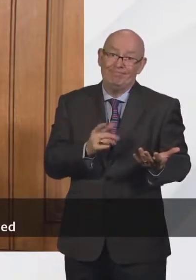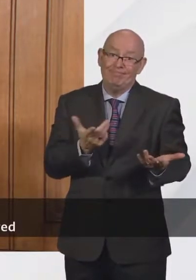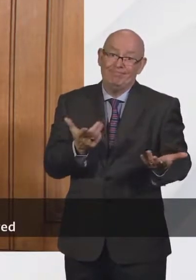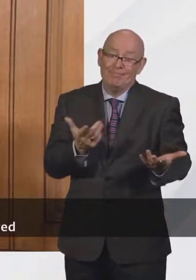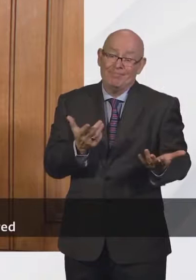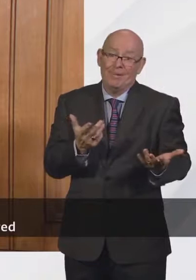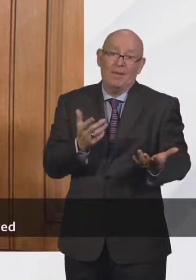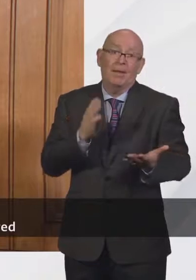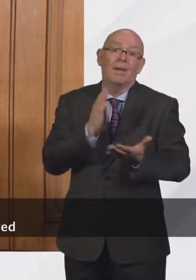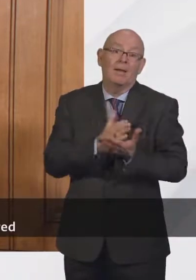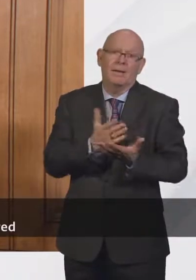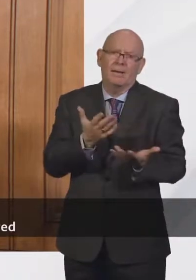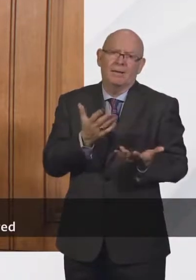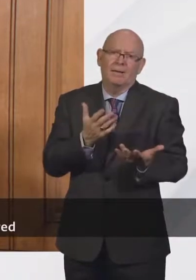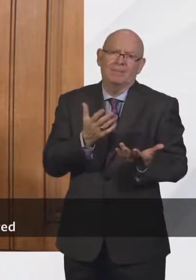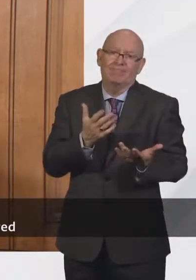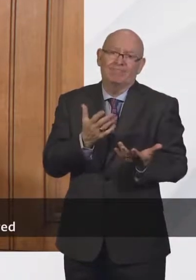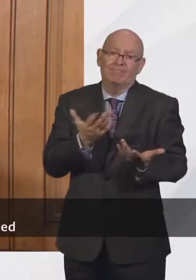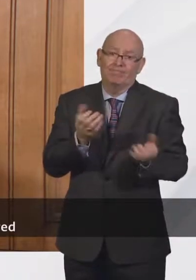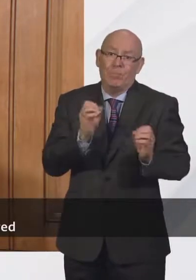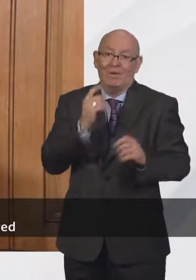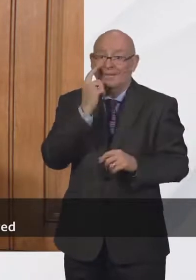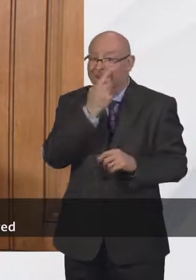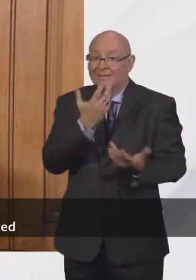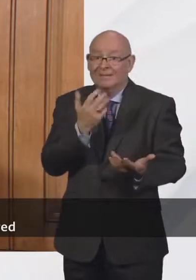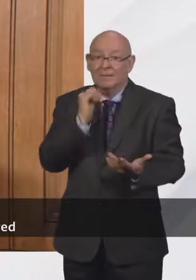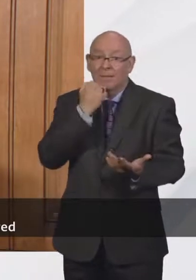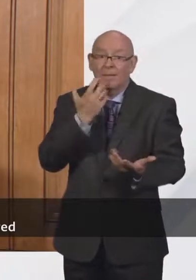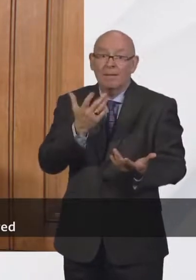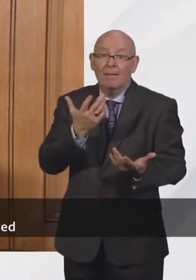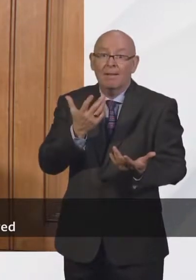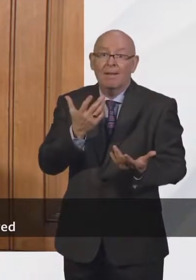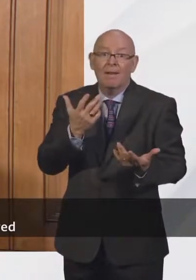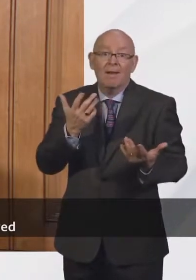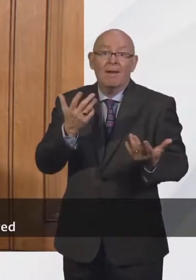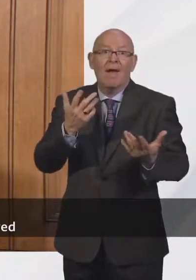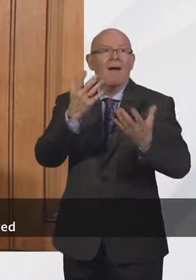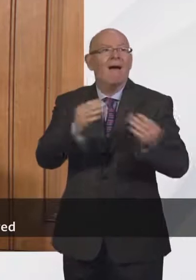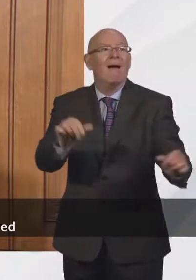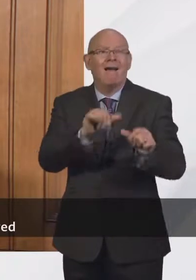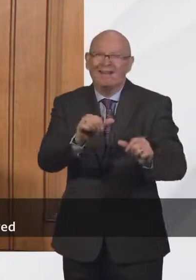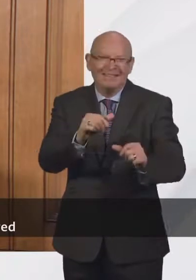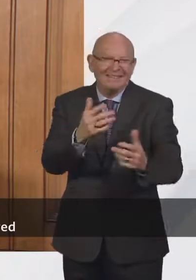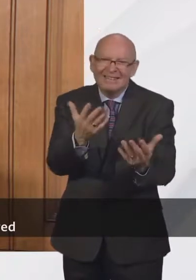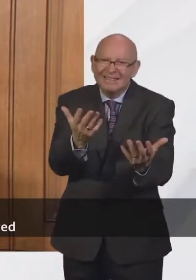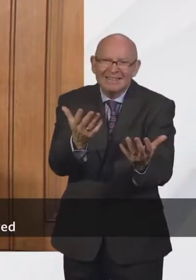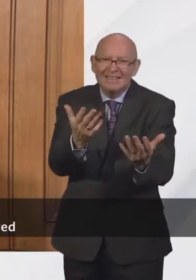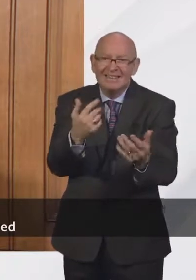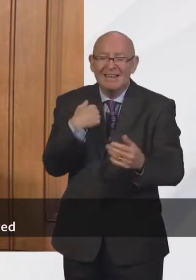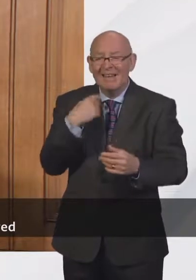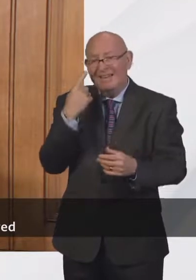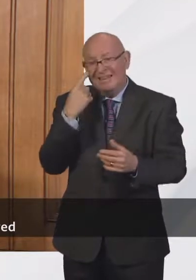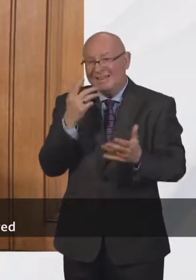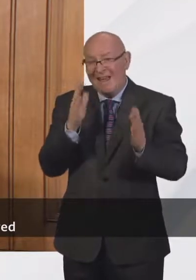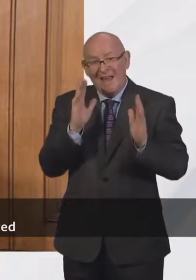and we may expect to get more of this in the winter. The second is that we do get a vaccine. And there are many vaccine projects across